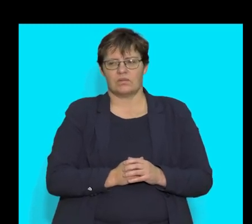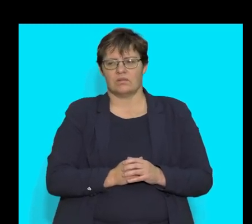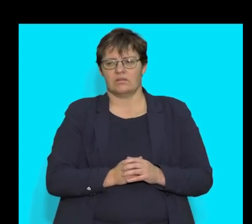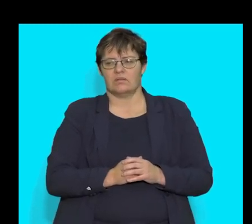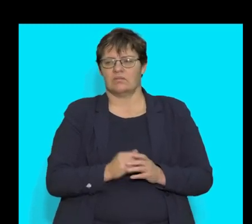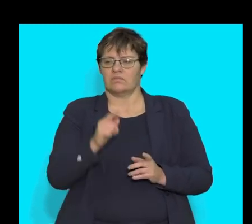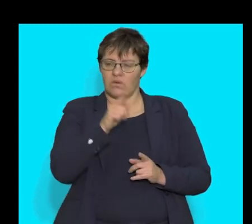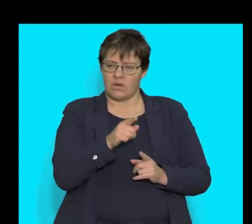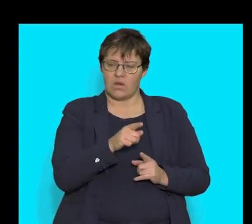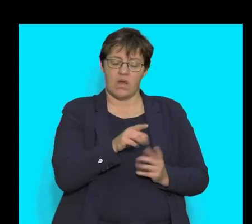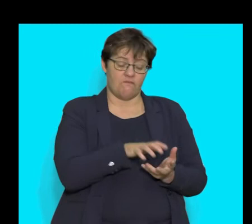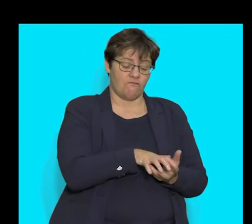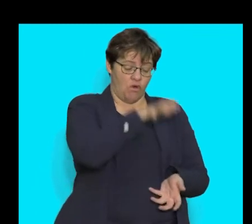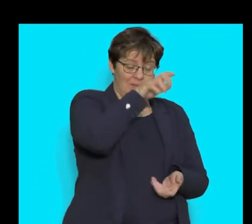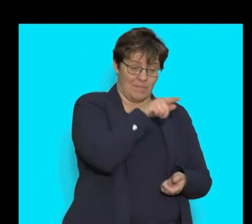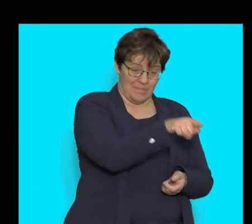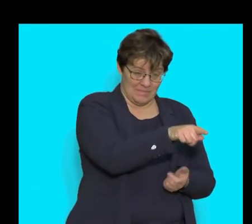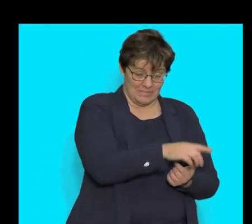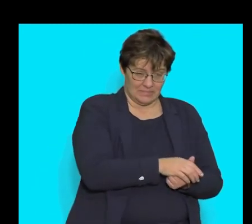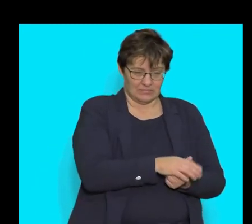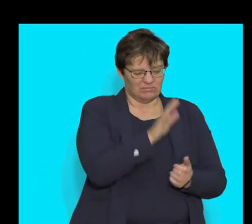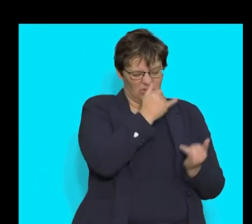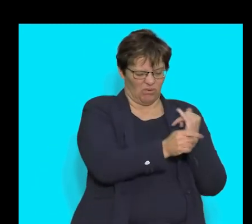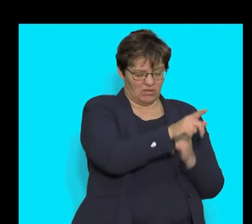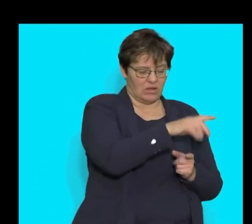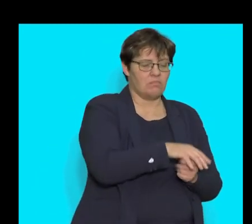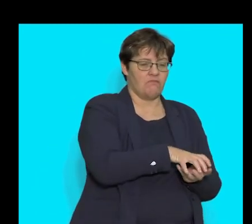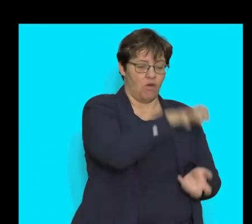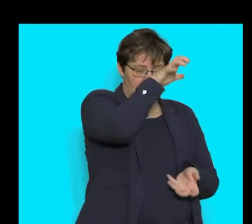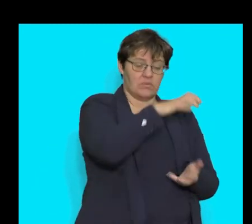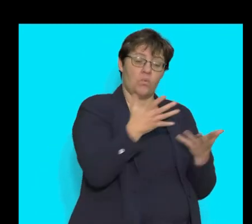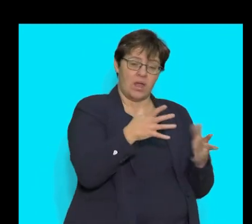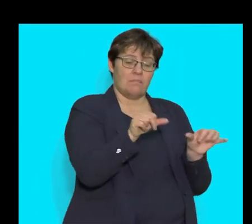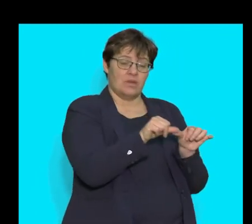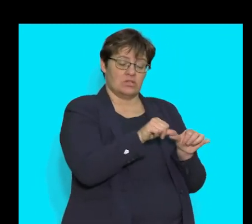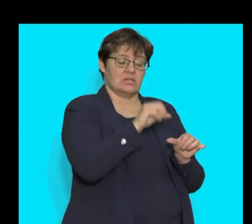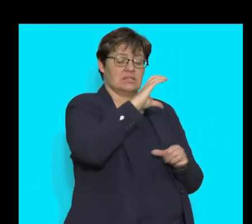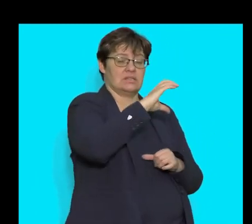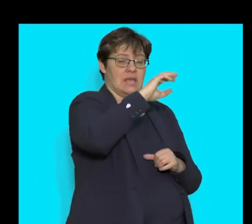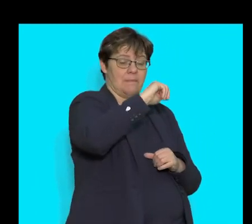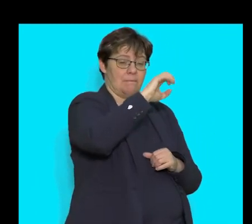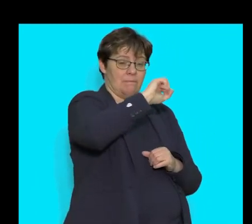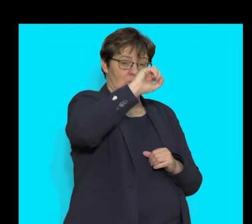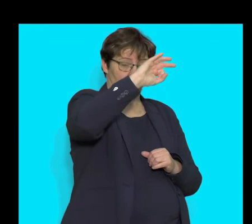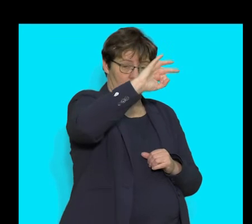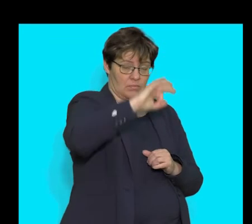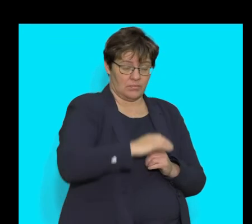was the volume measured in centimeters cubed.